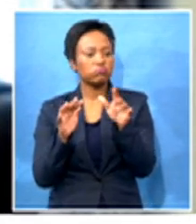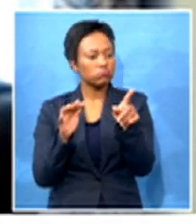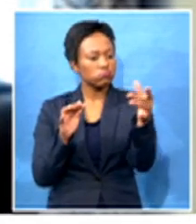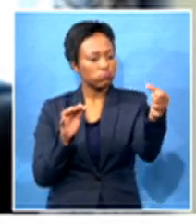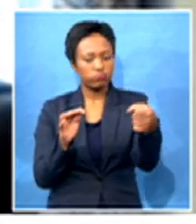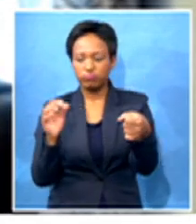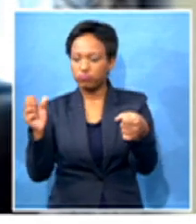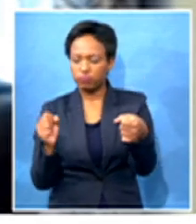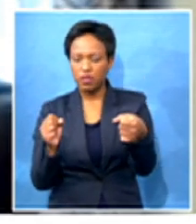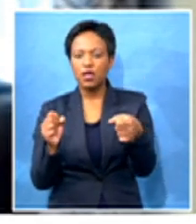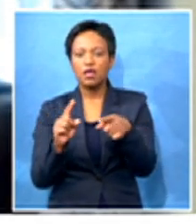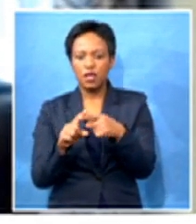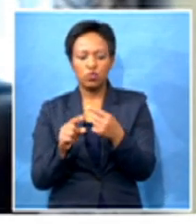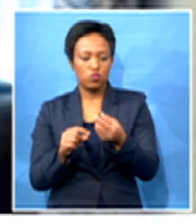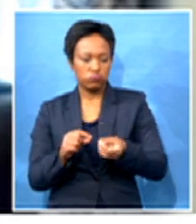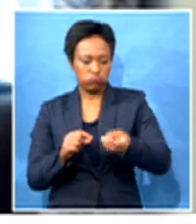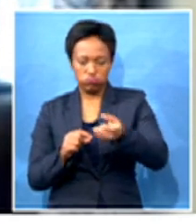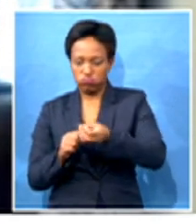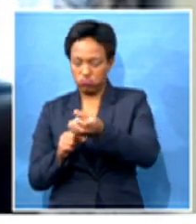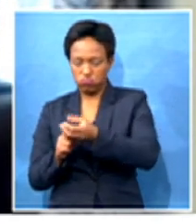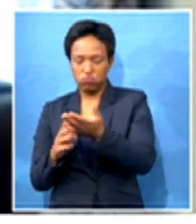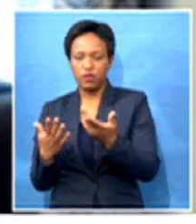have distributed them